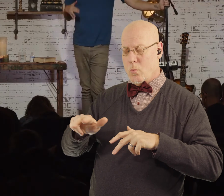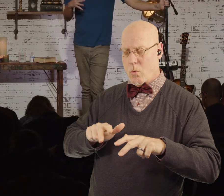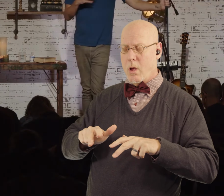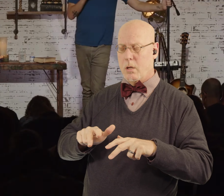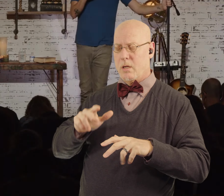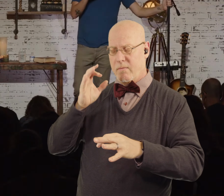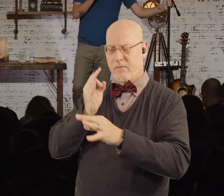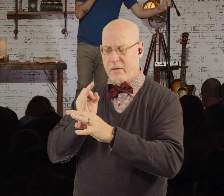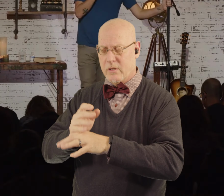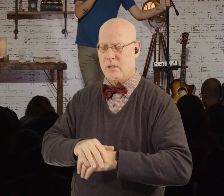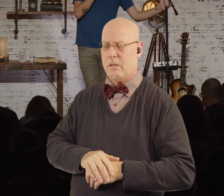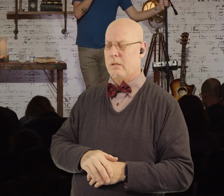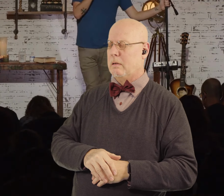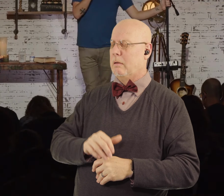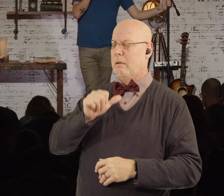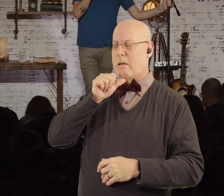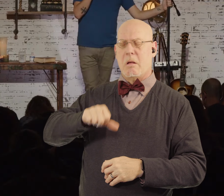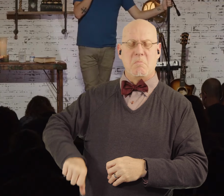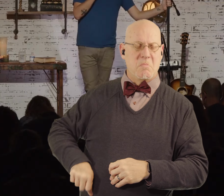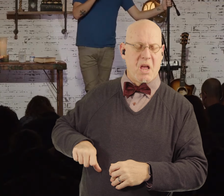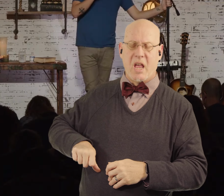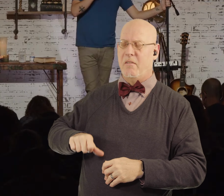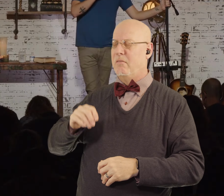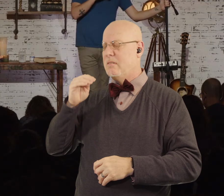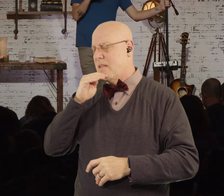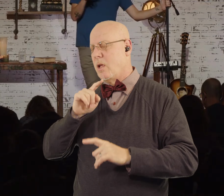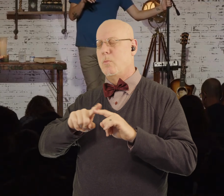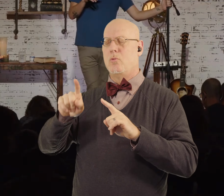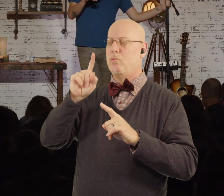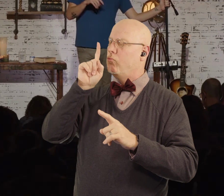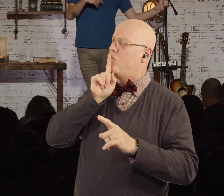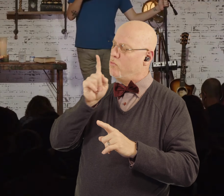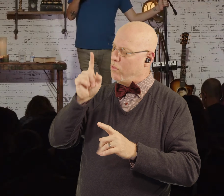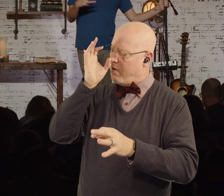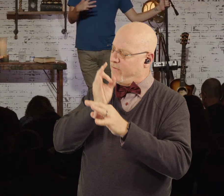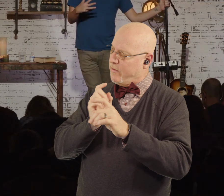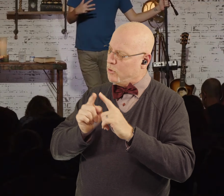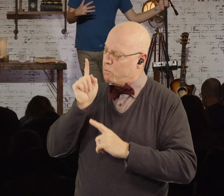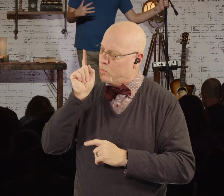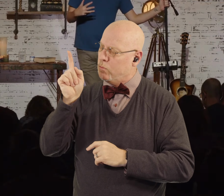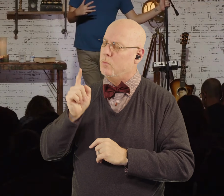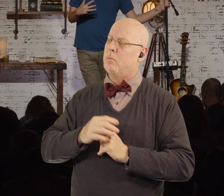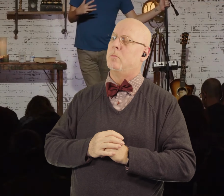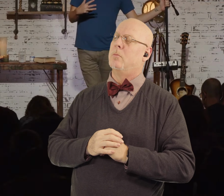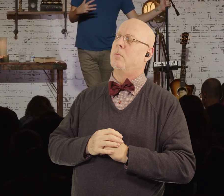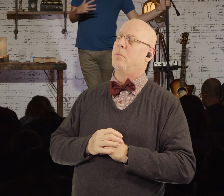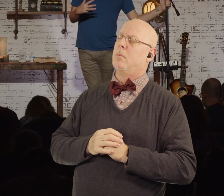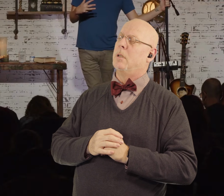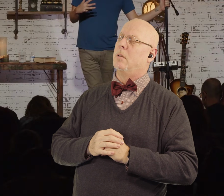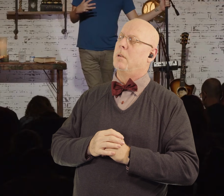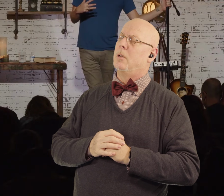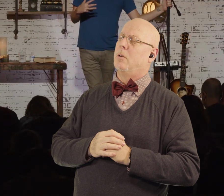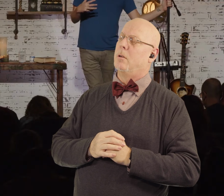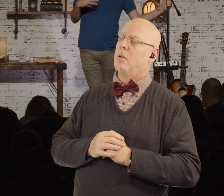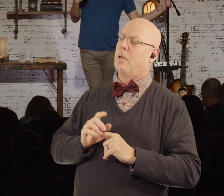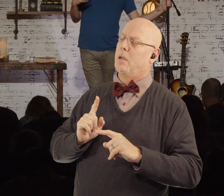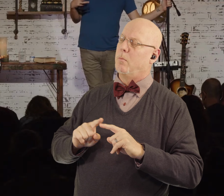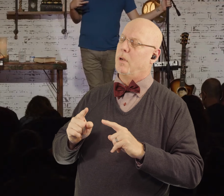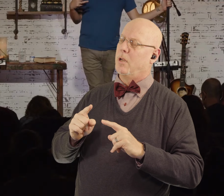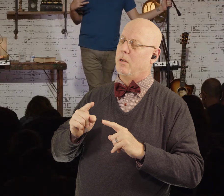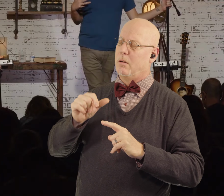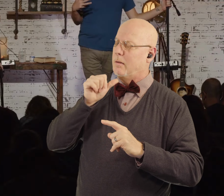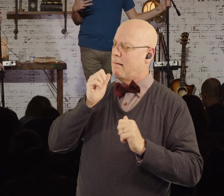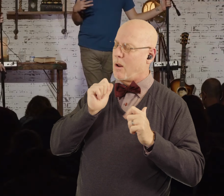are walking, truly walking in faithfulness. Not a prideful deception, but true faithfulness to you.